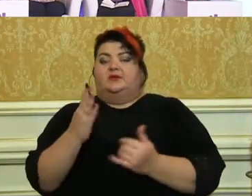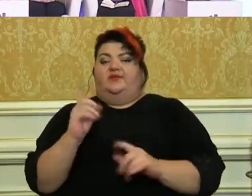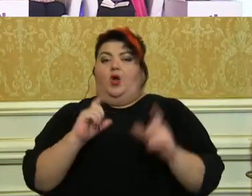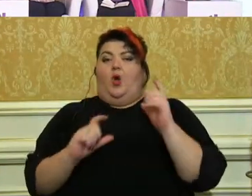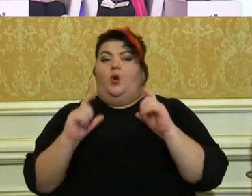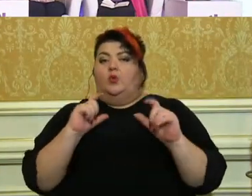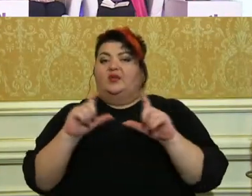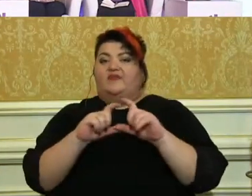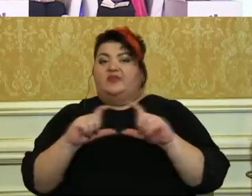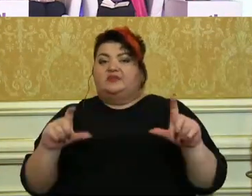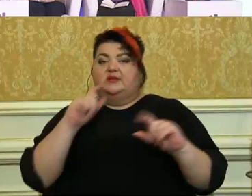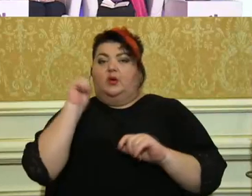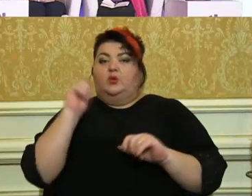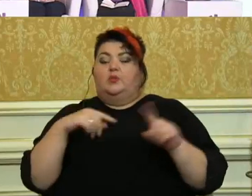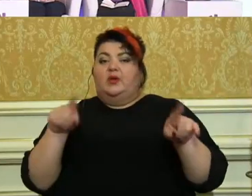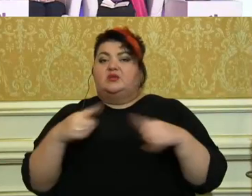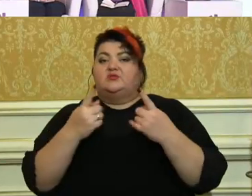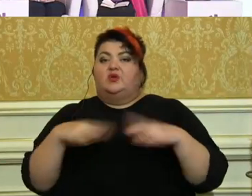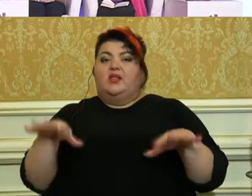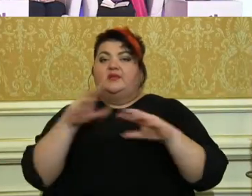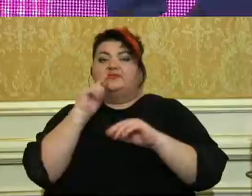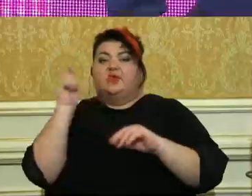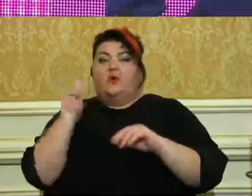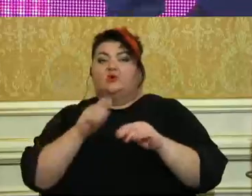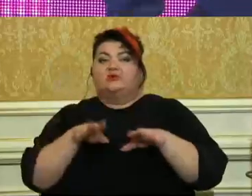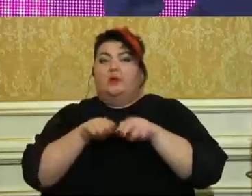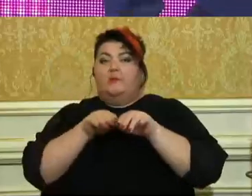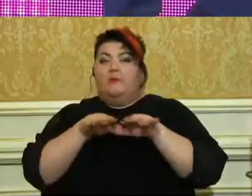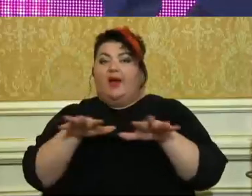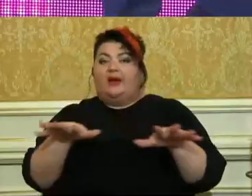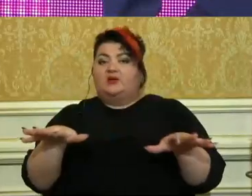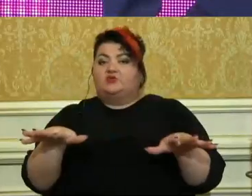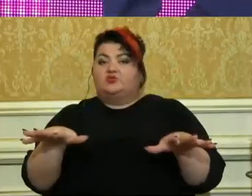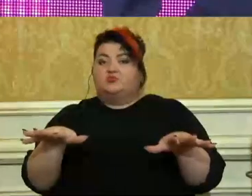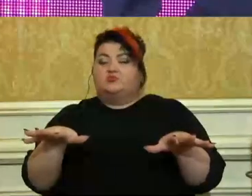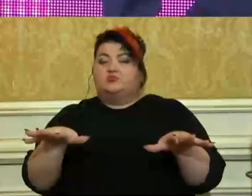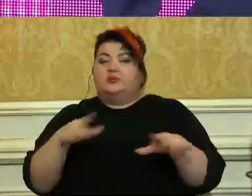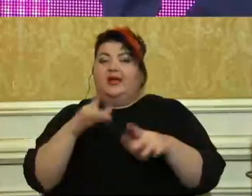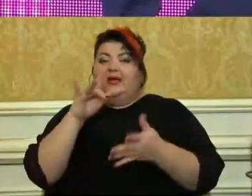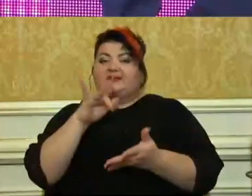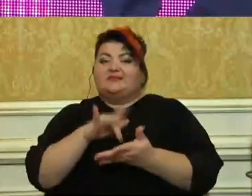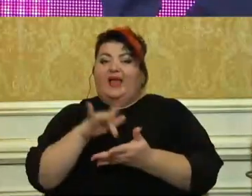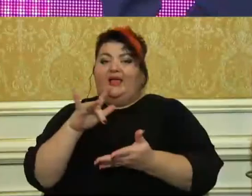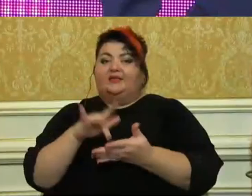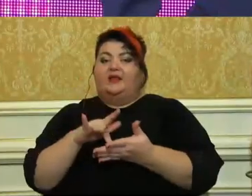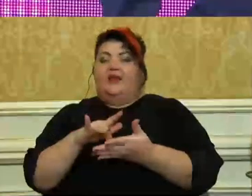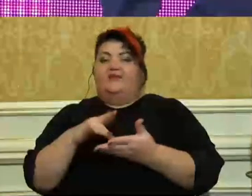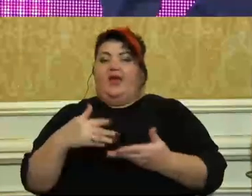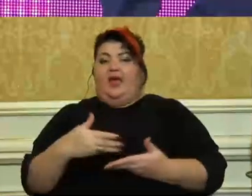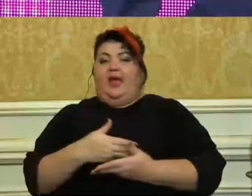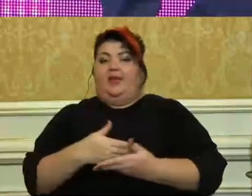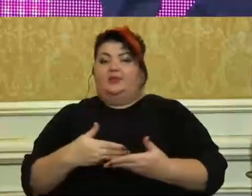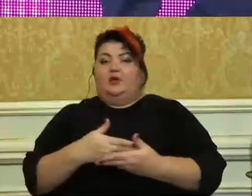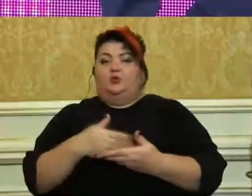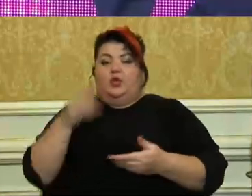So now that the universities of Ukraine, we created the all-Ukrainian network of the